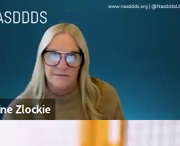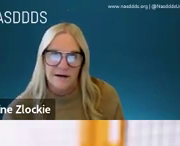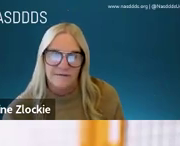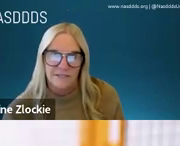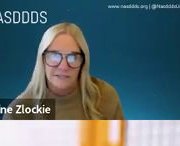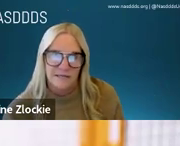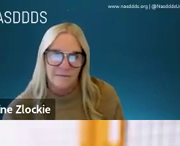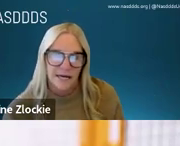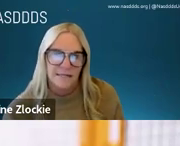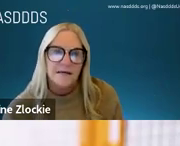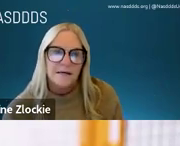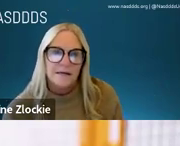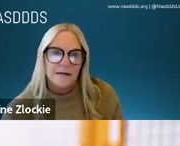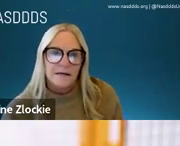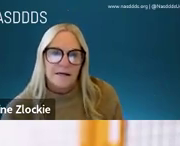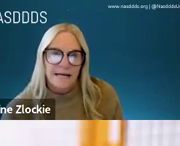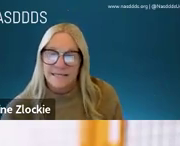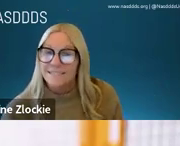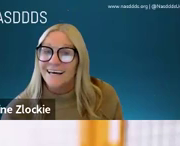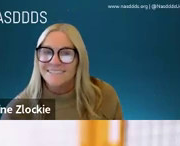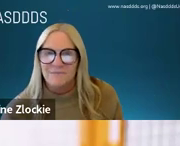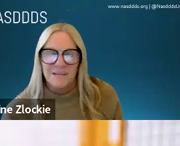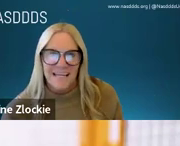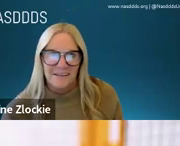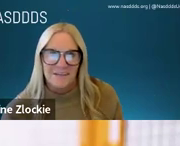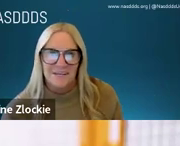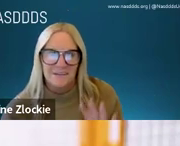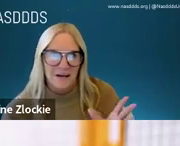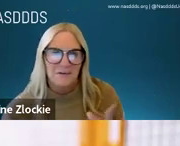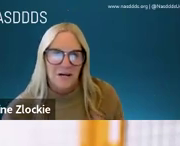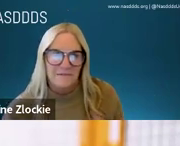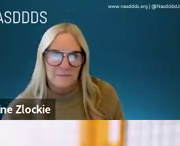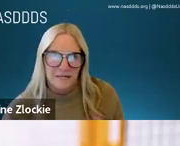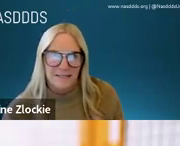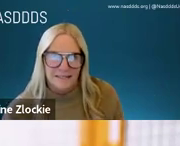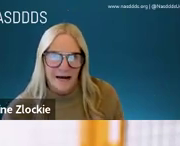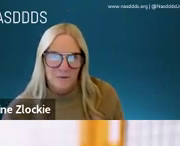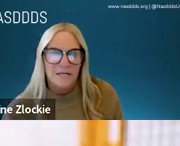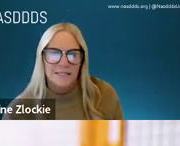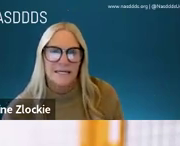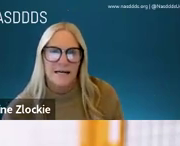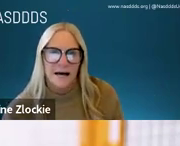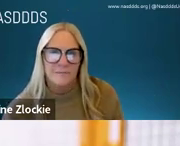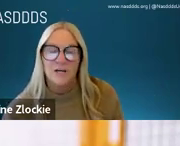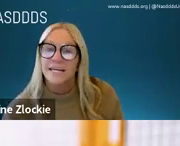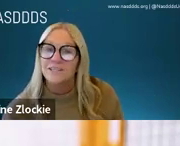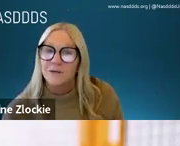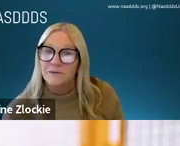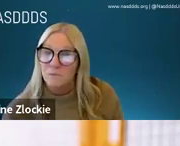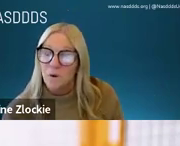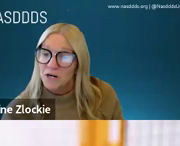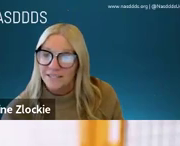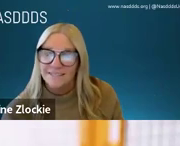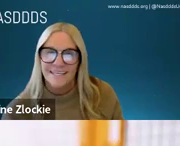foundation of our system. And as I said, something that the federal government is now really looking